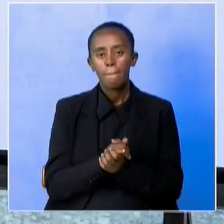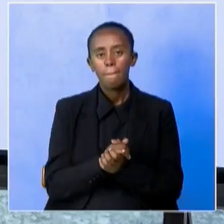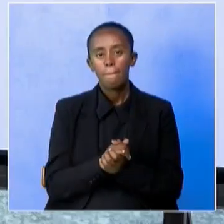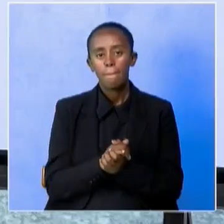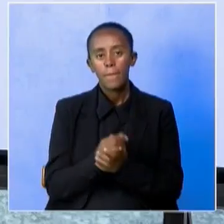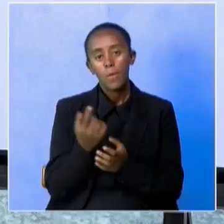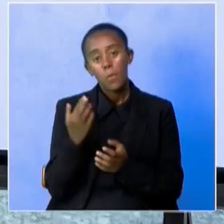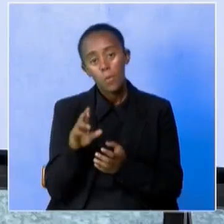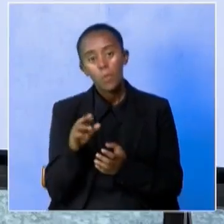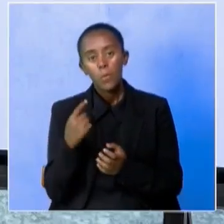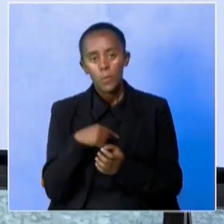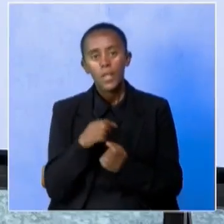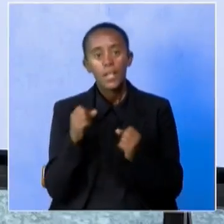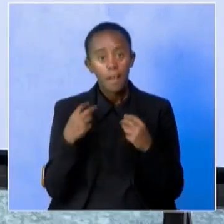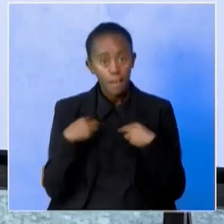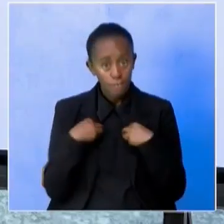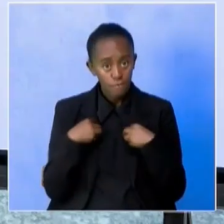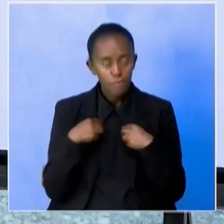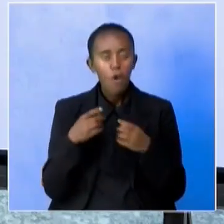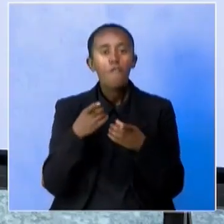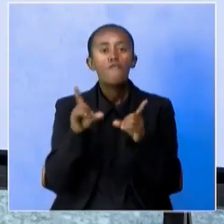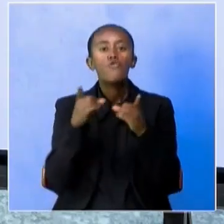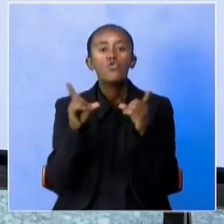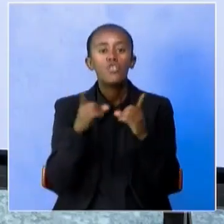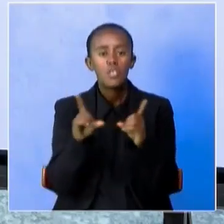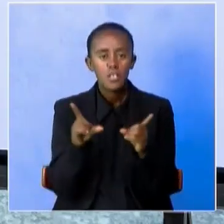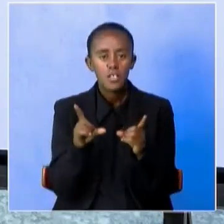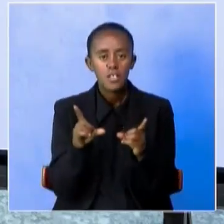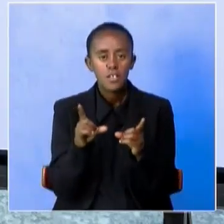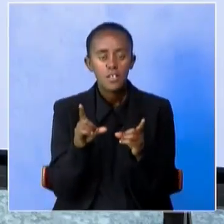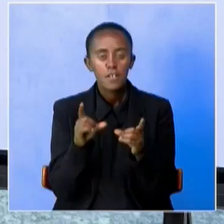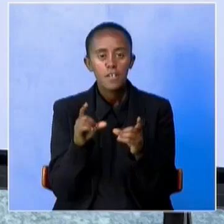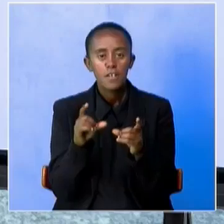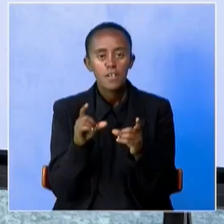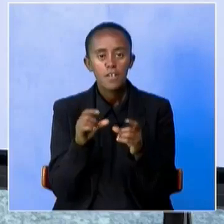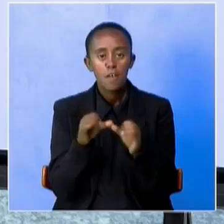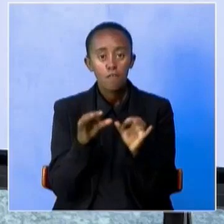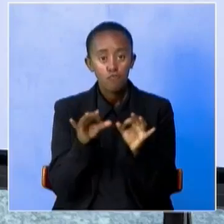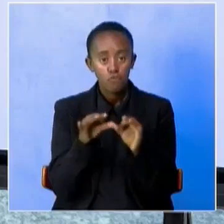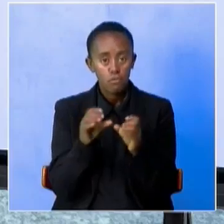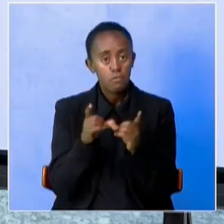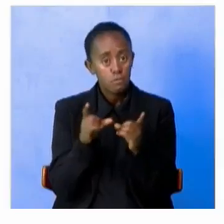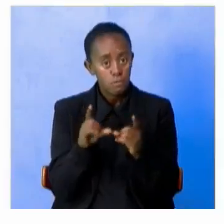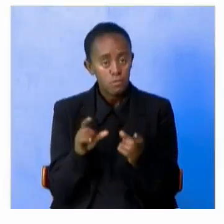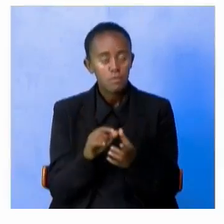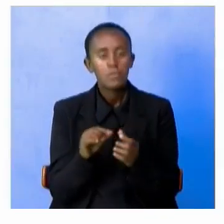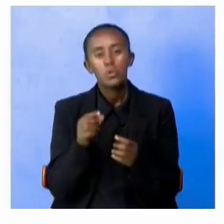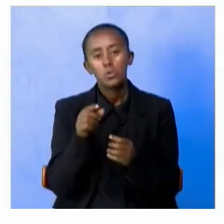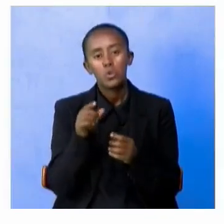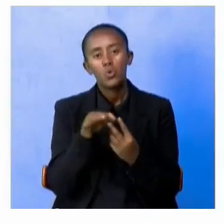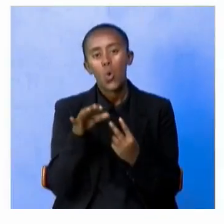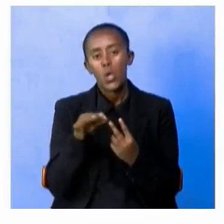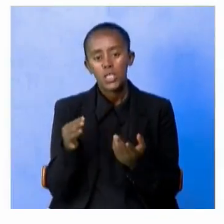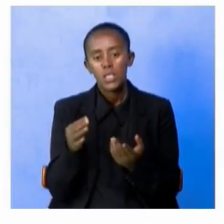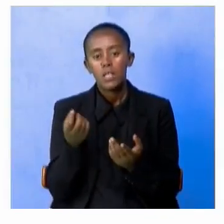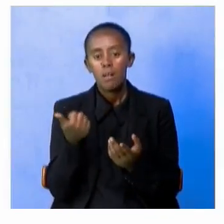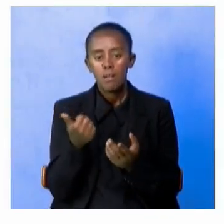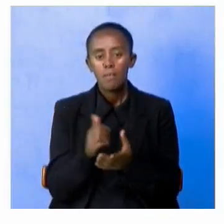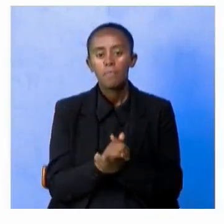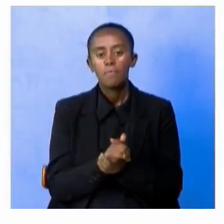We can have what? A fruit. So, it's a choice. It's a choice. What else?